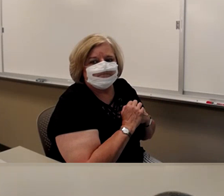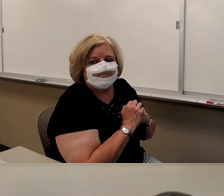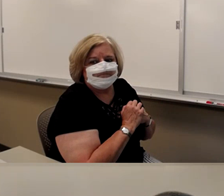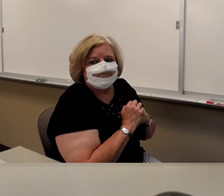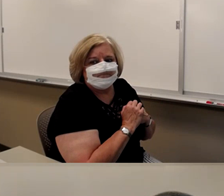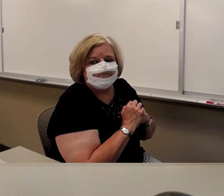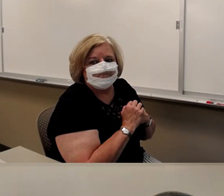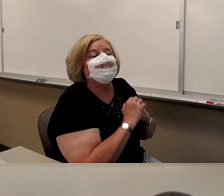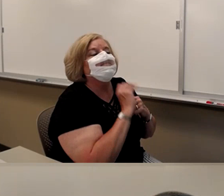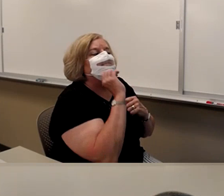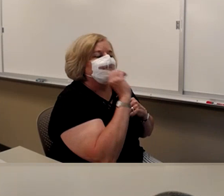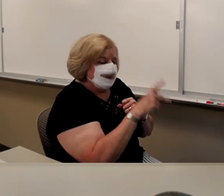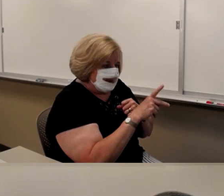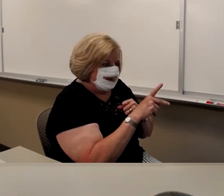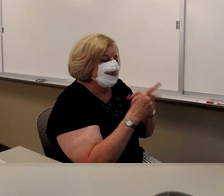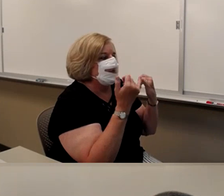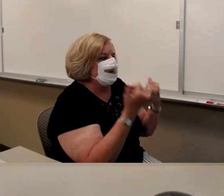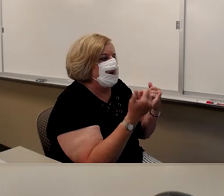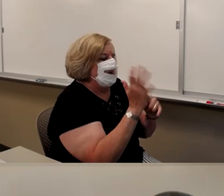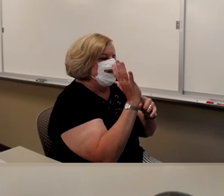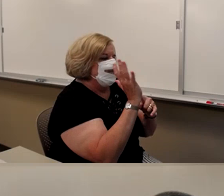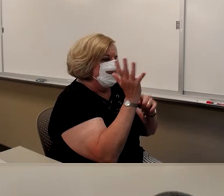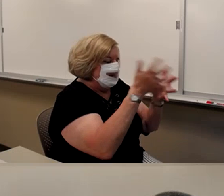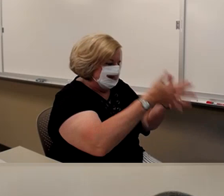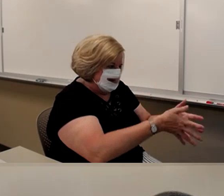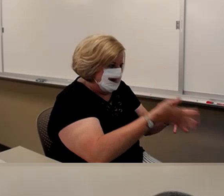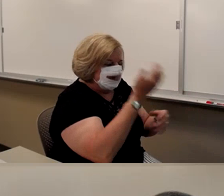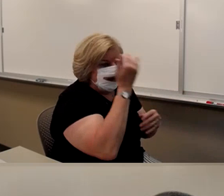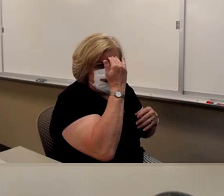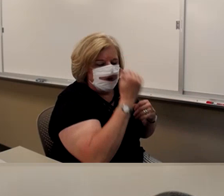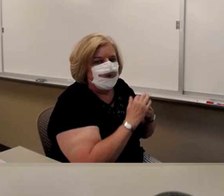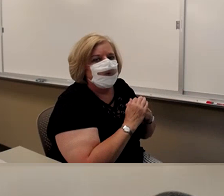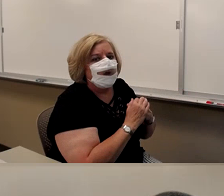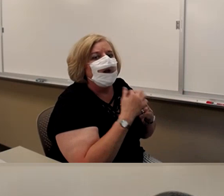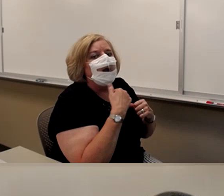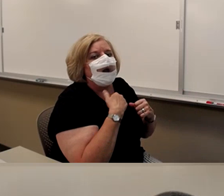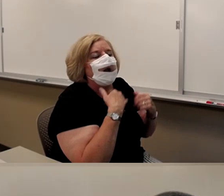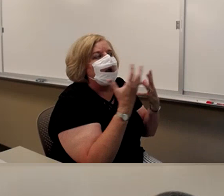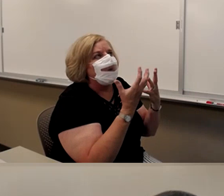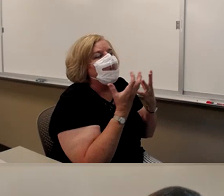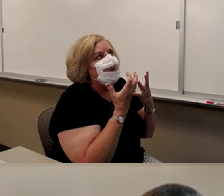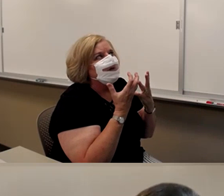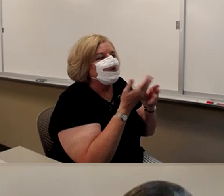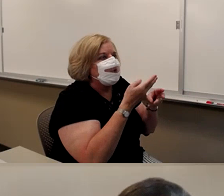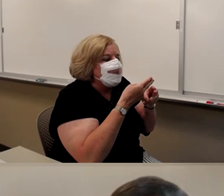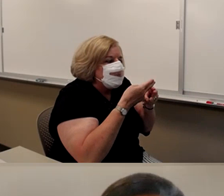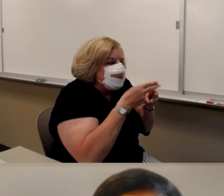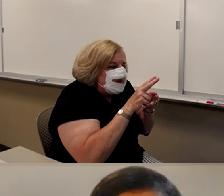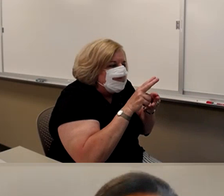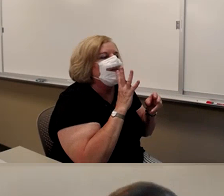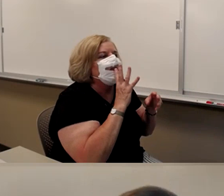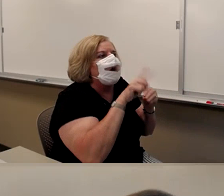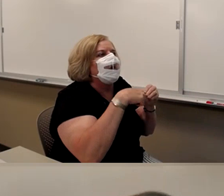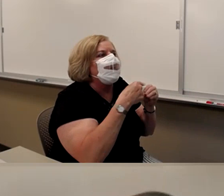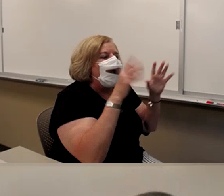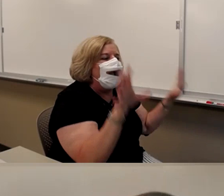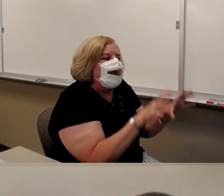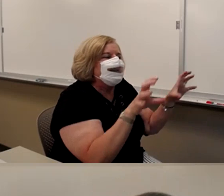within that? Okay, so I know we have like 5 minutes left. I want to just briefly talk about the